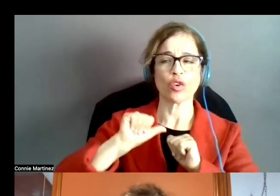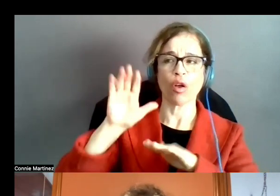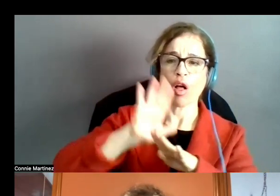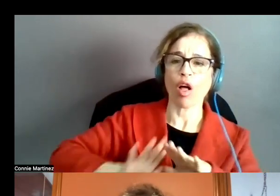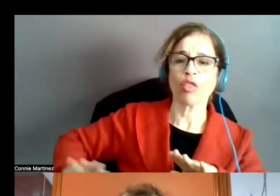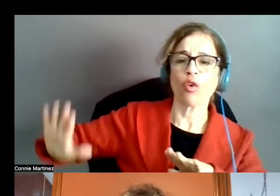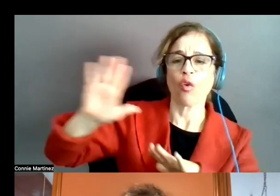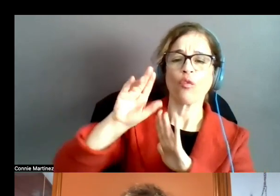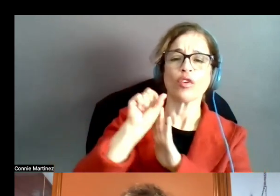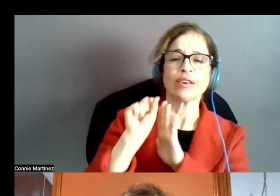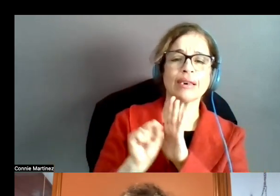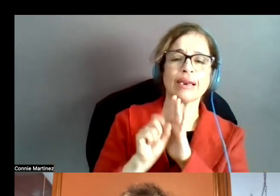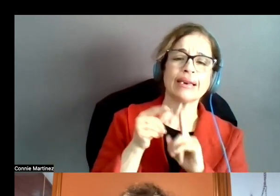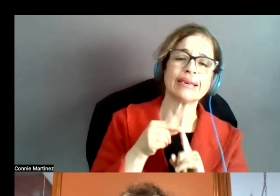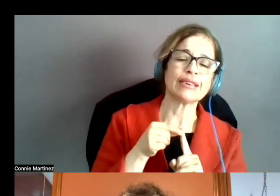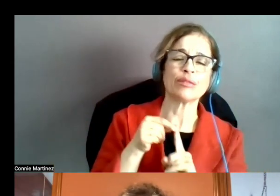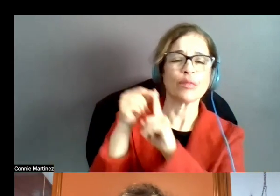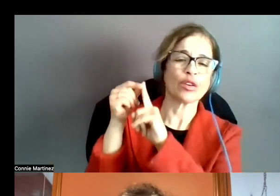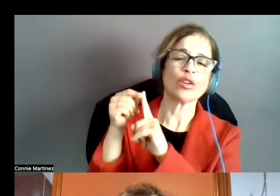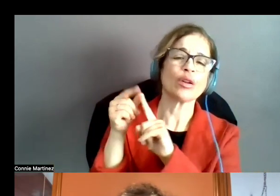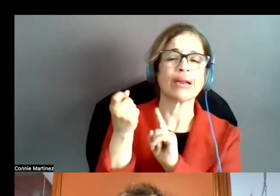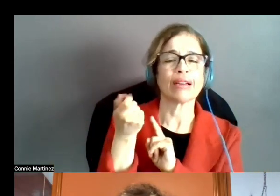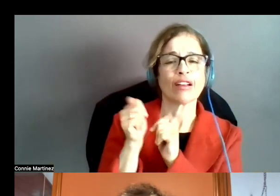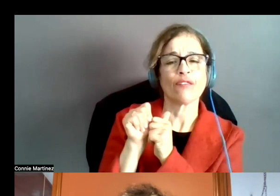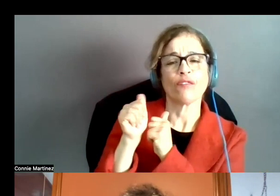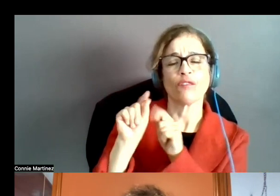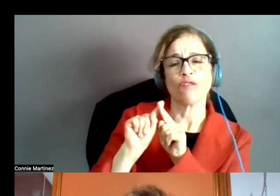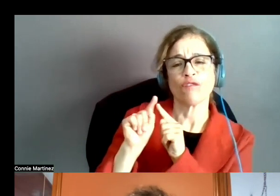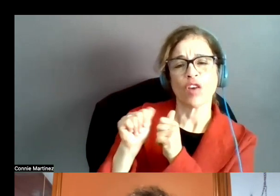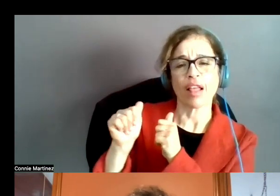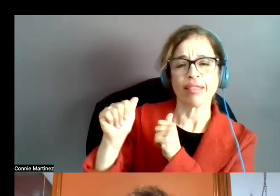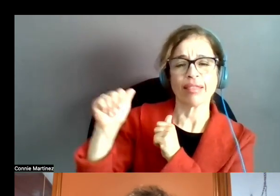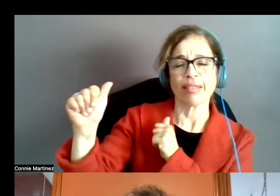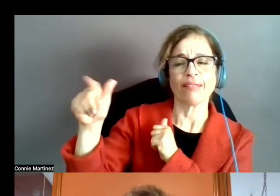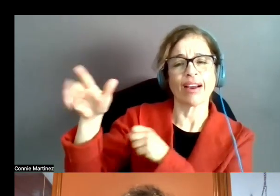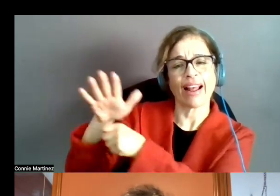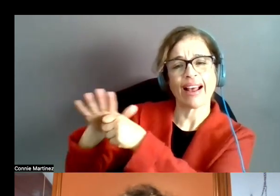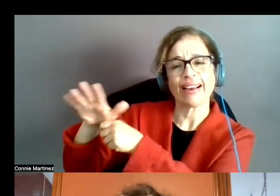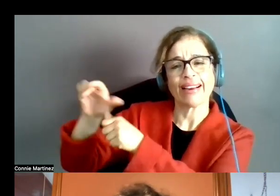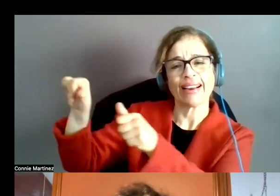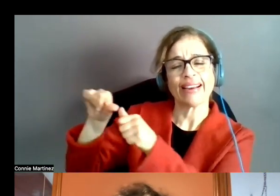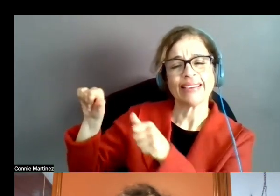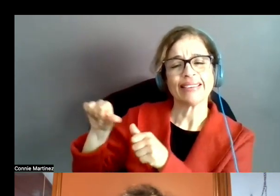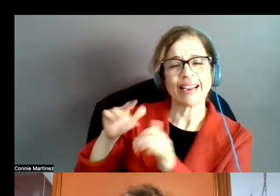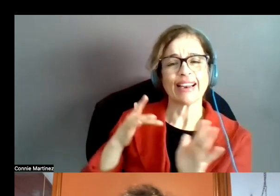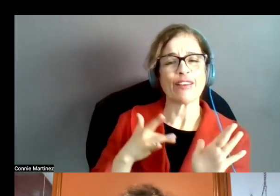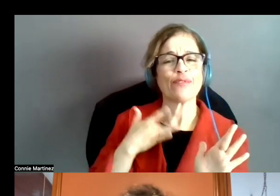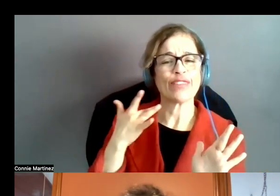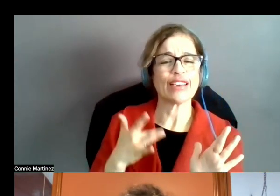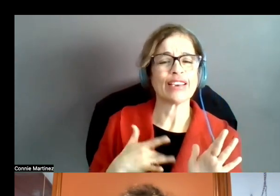state, especially when it gets a little further from the urban areas. I feel like